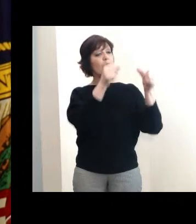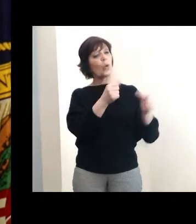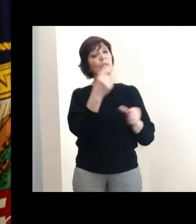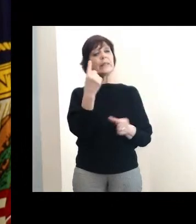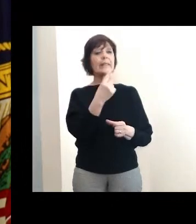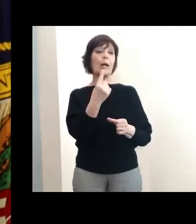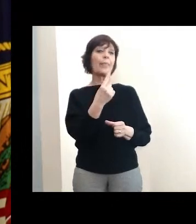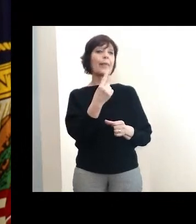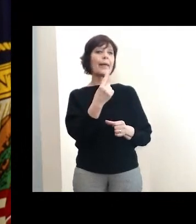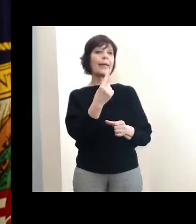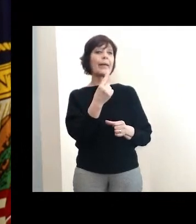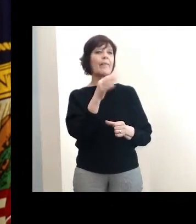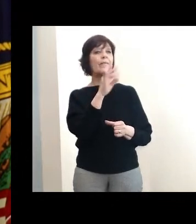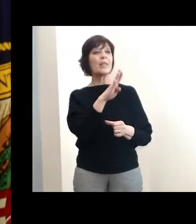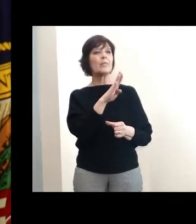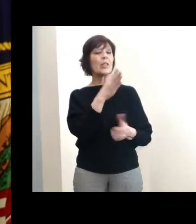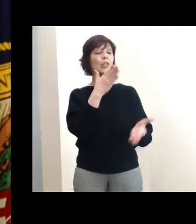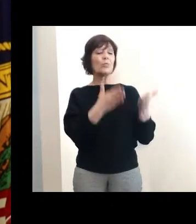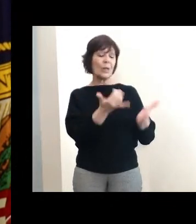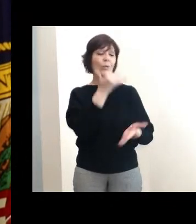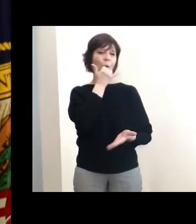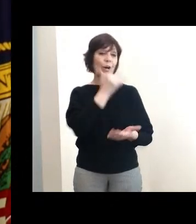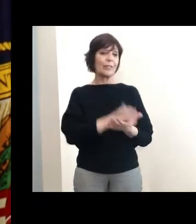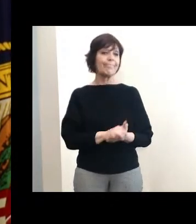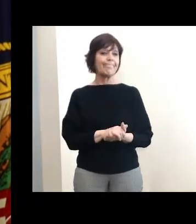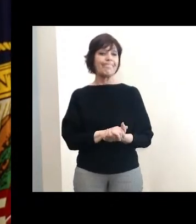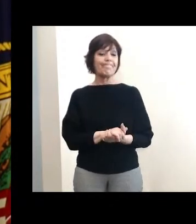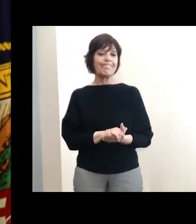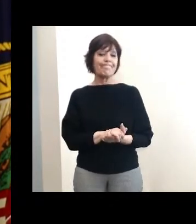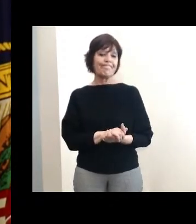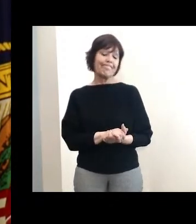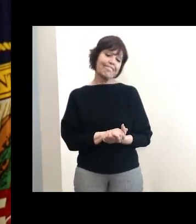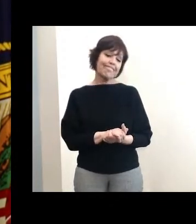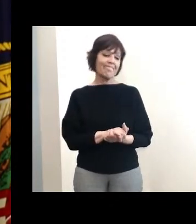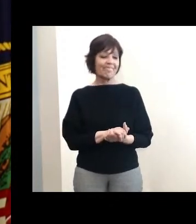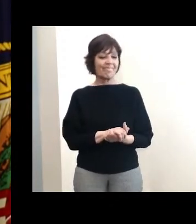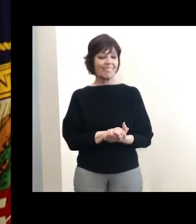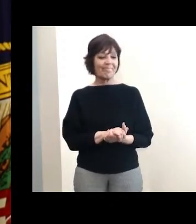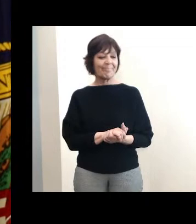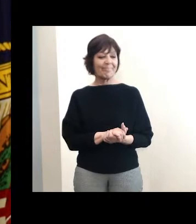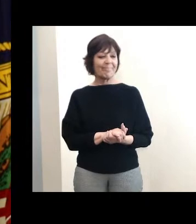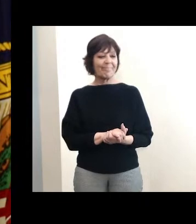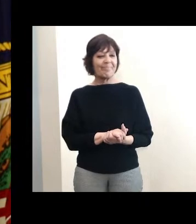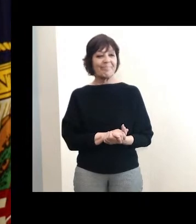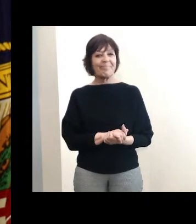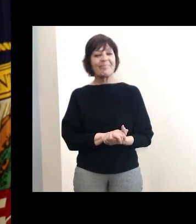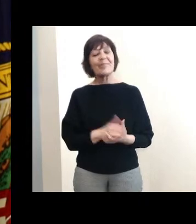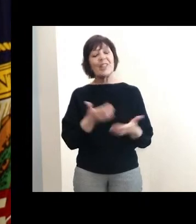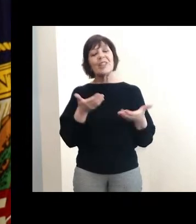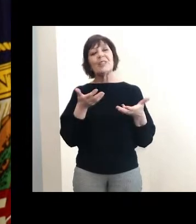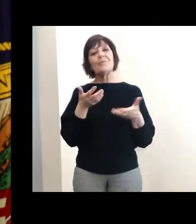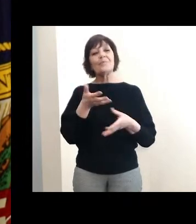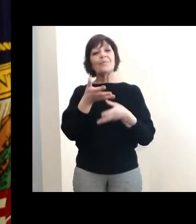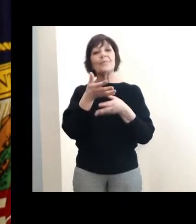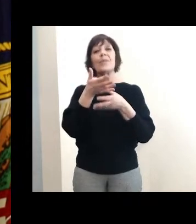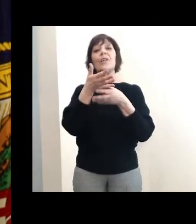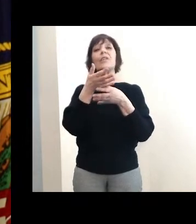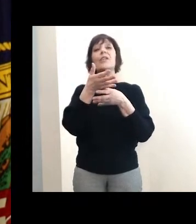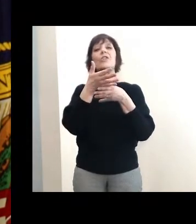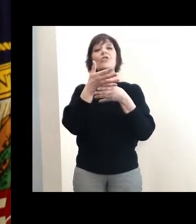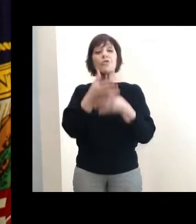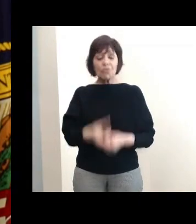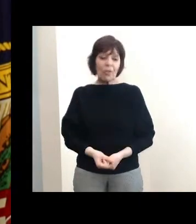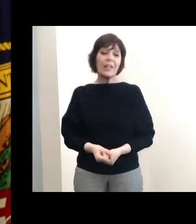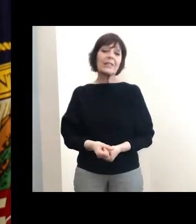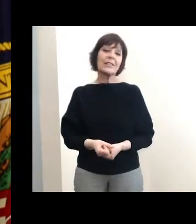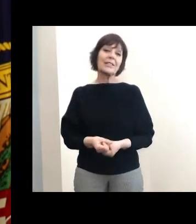Ginny posted, it might not be right. Bringing back Aunt Ginny. Trust the